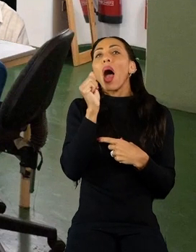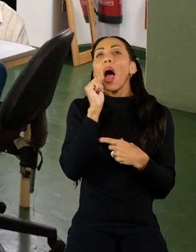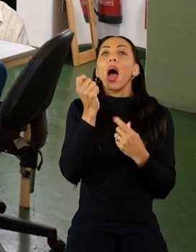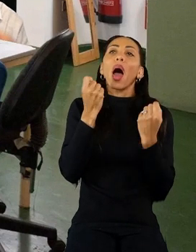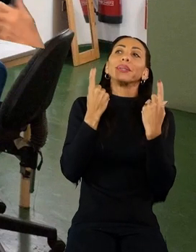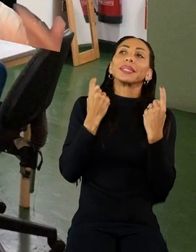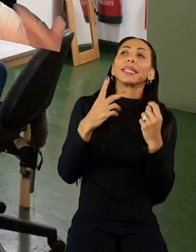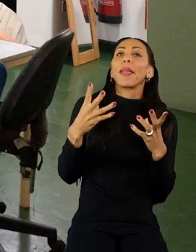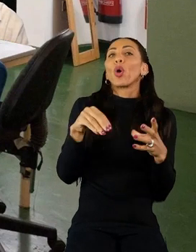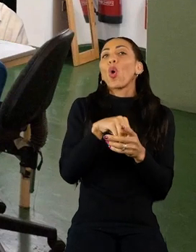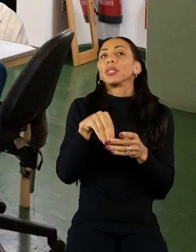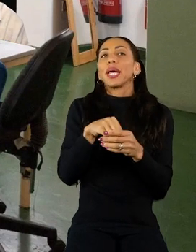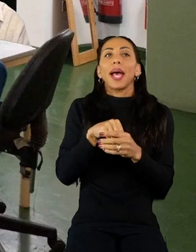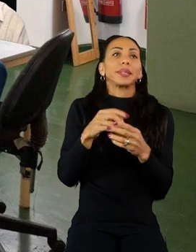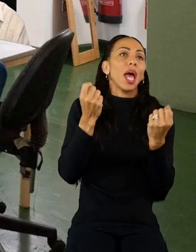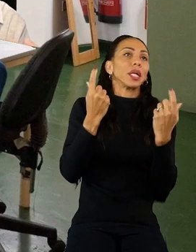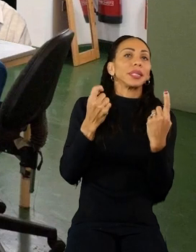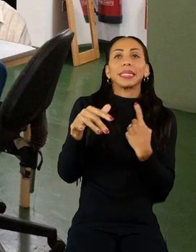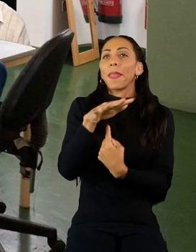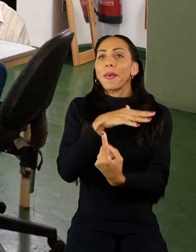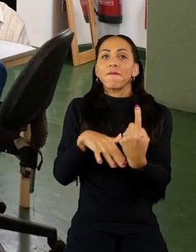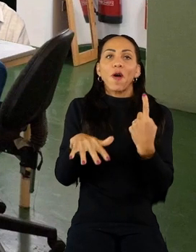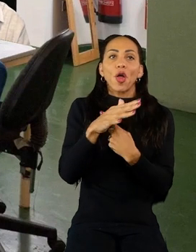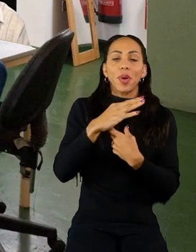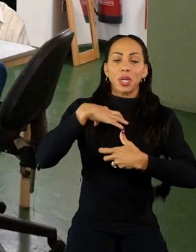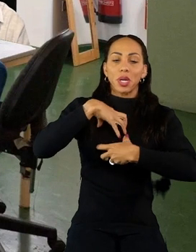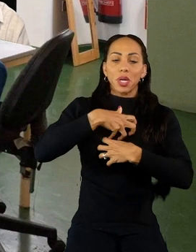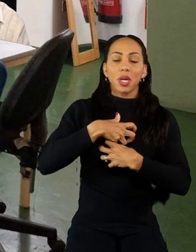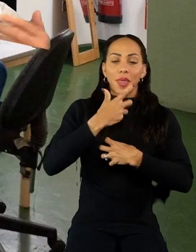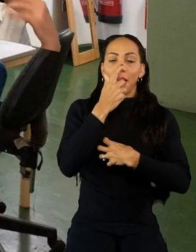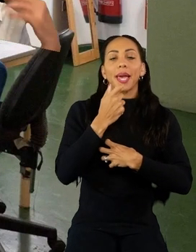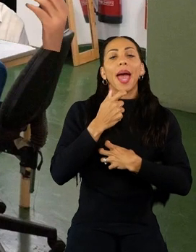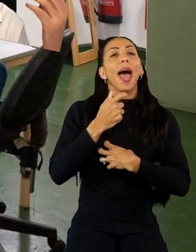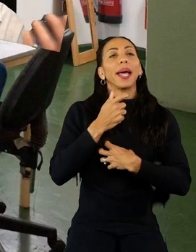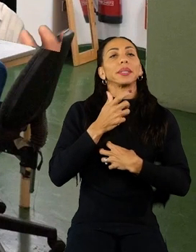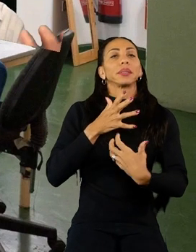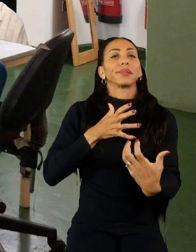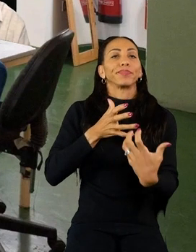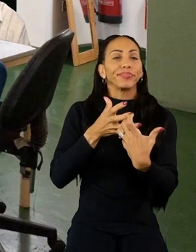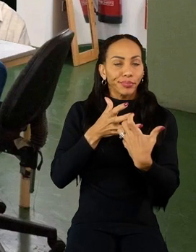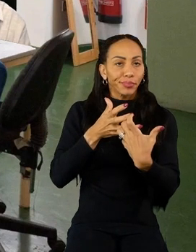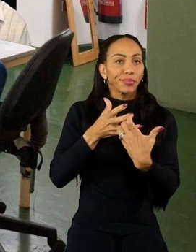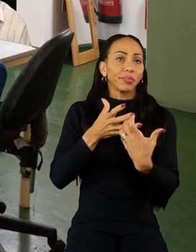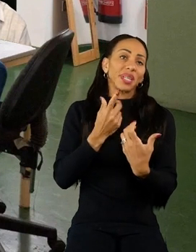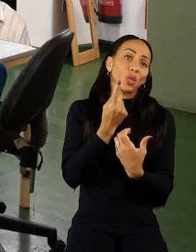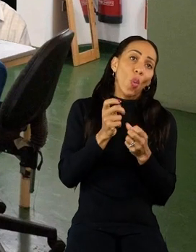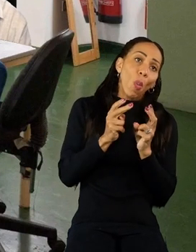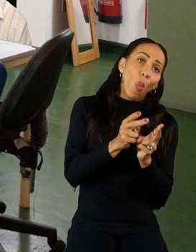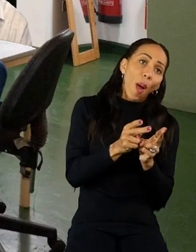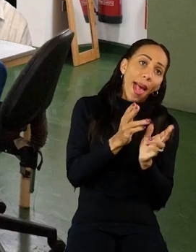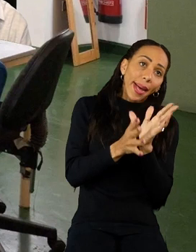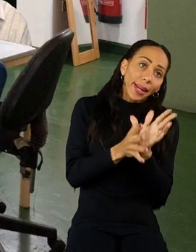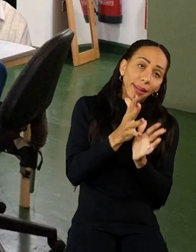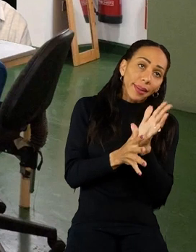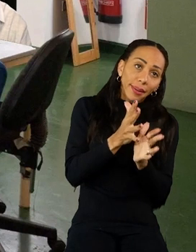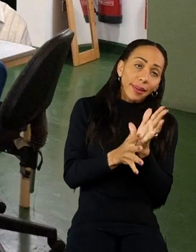etc. So that if they start conversations and so on, that, you know, they understand the context and the